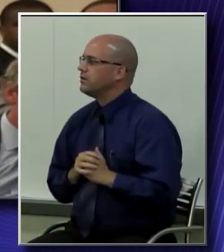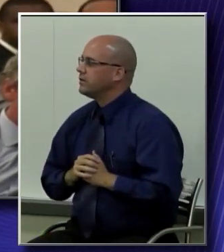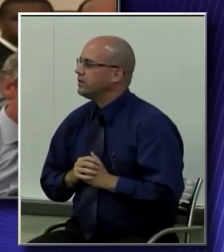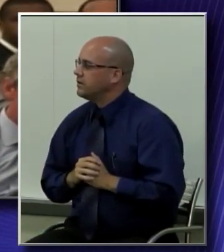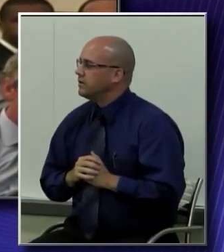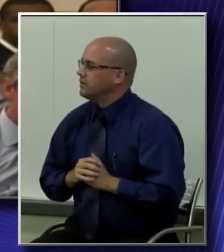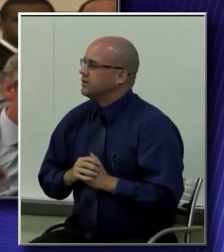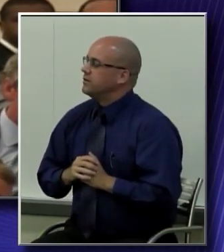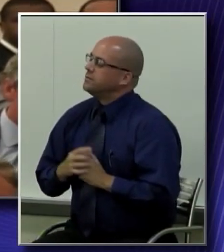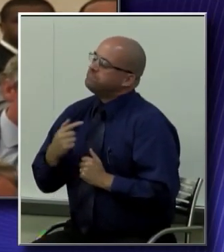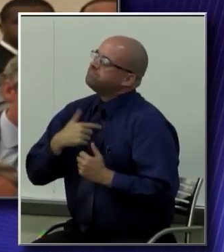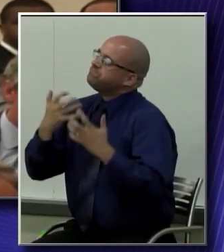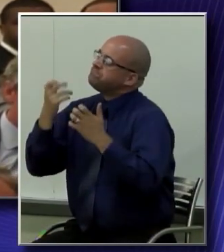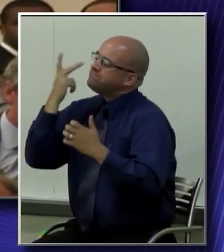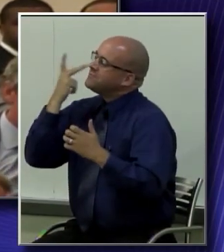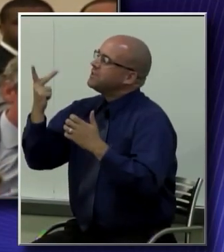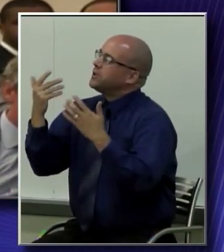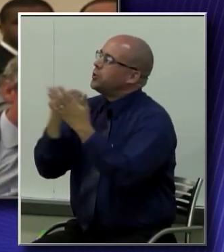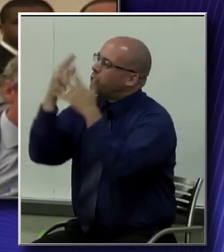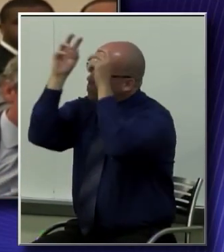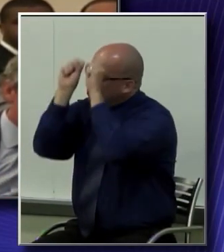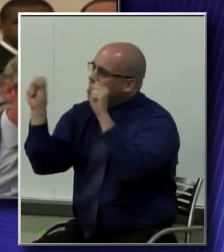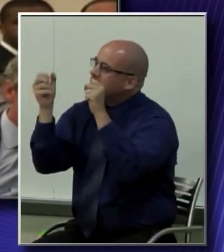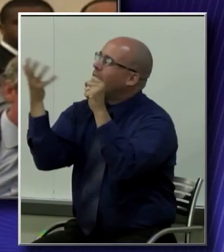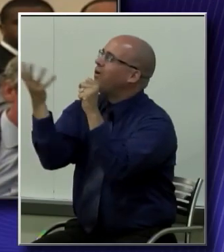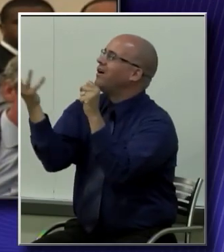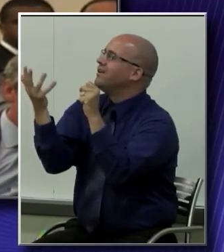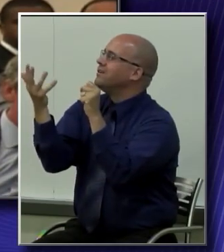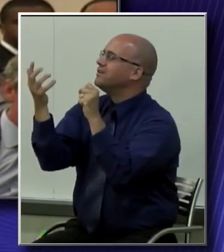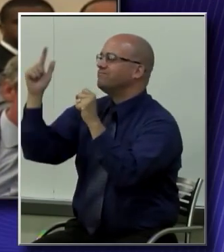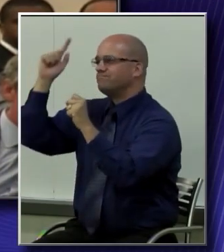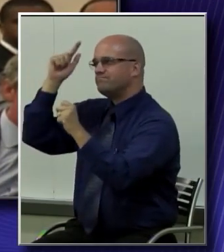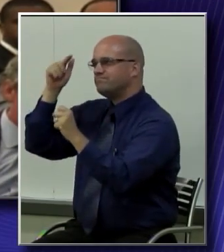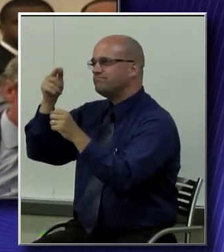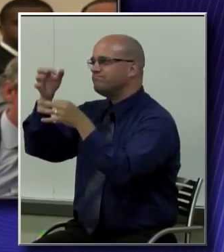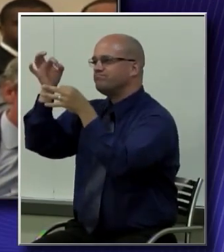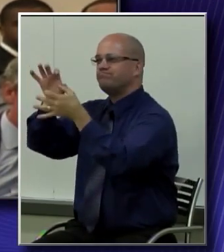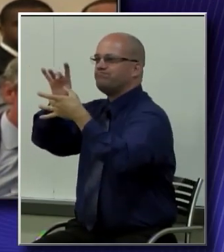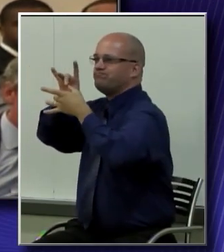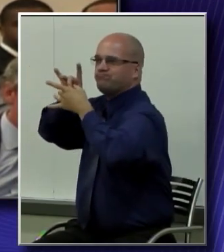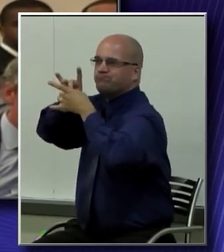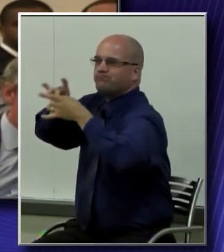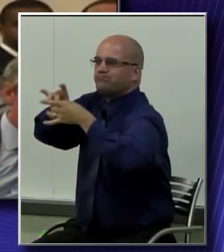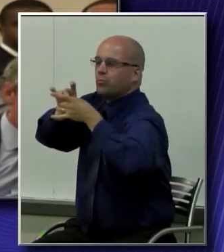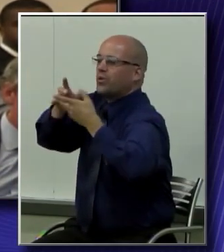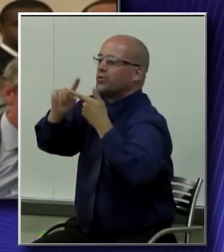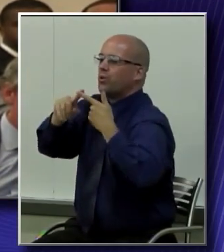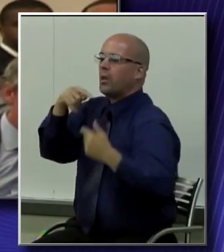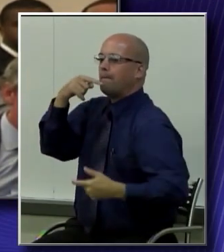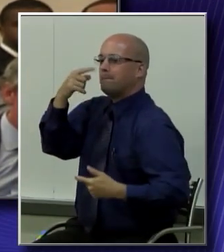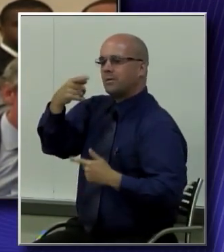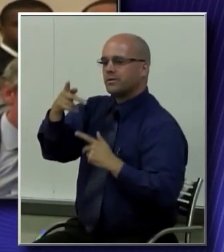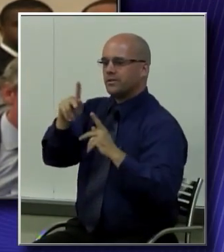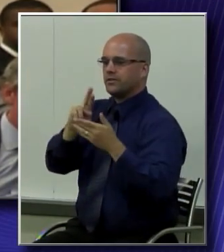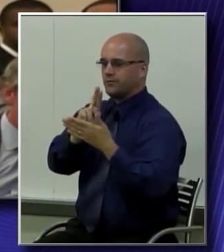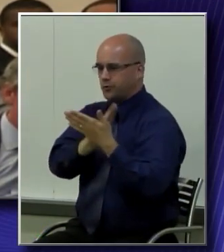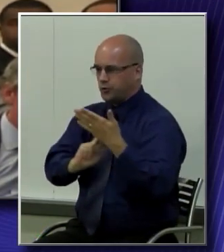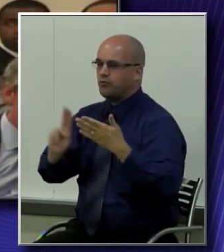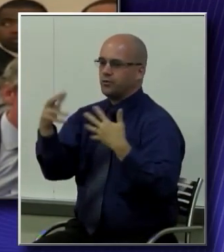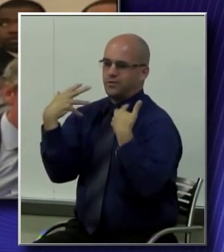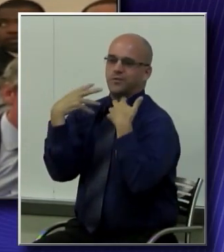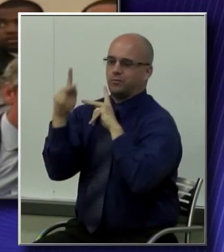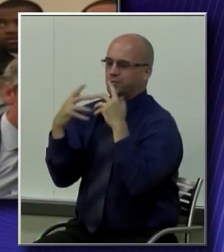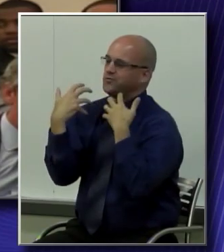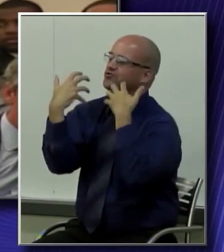What I would like to see in the next UNC system president is a commitment to the publicness of the university in a number of dimensions. The